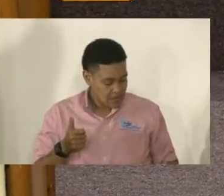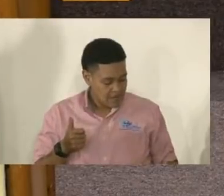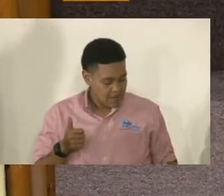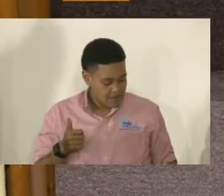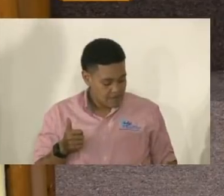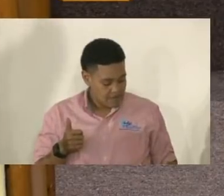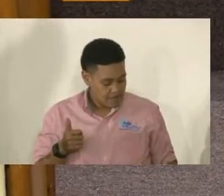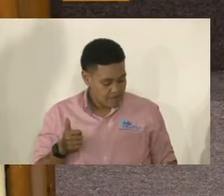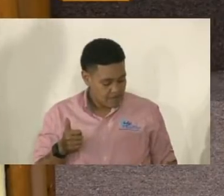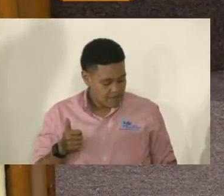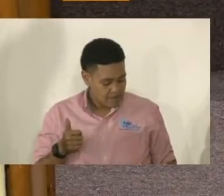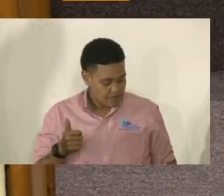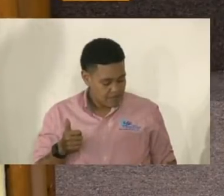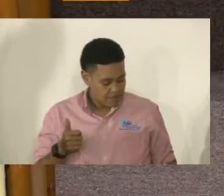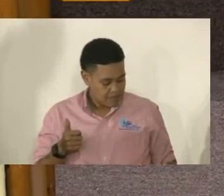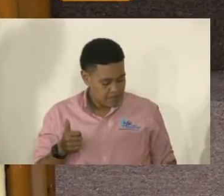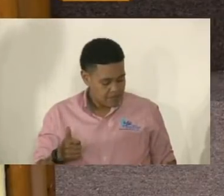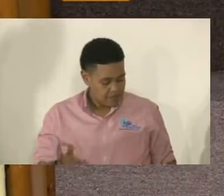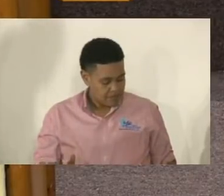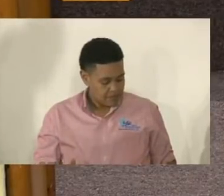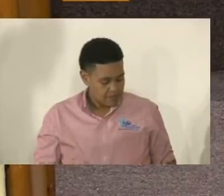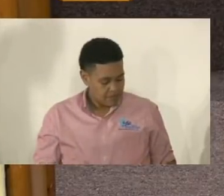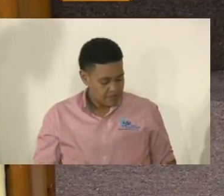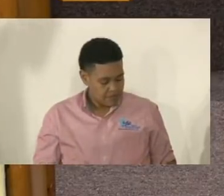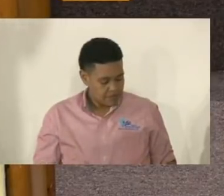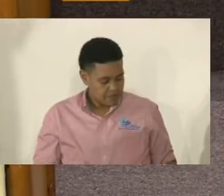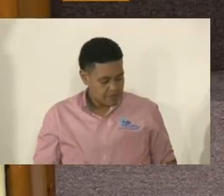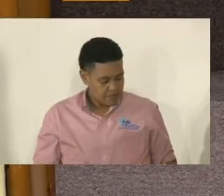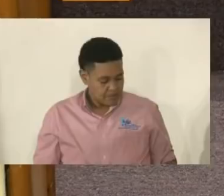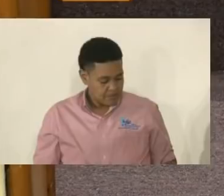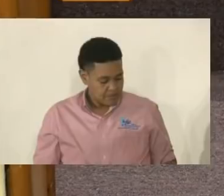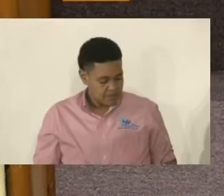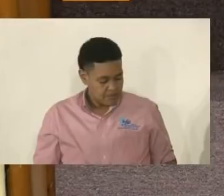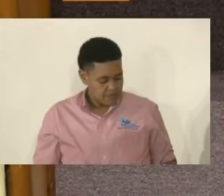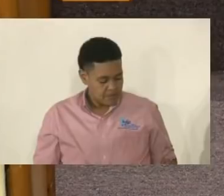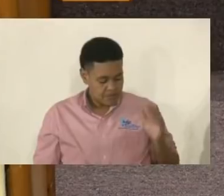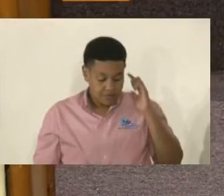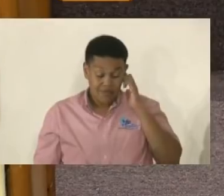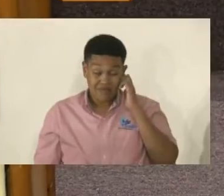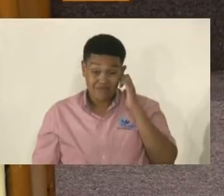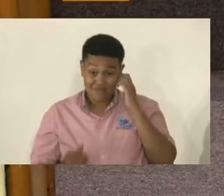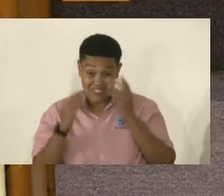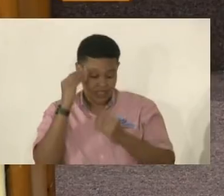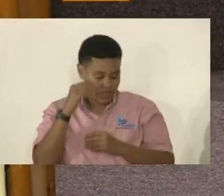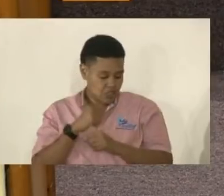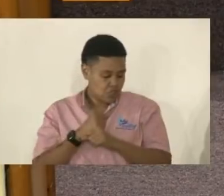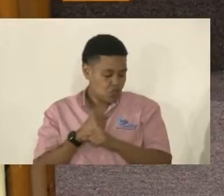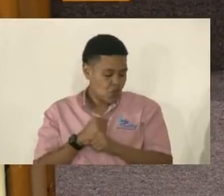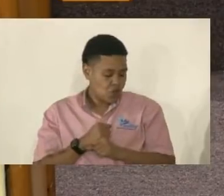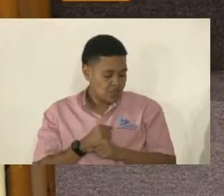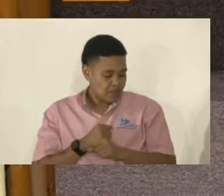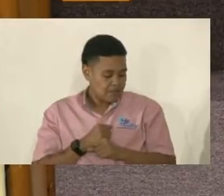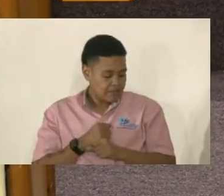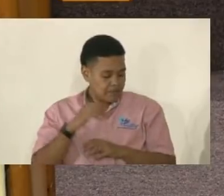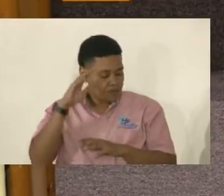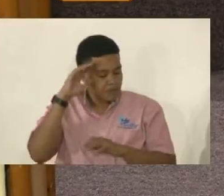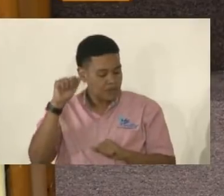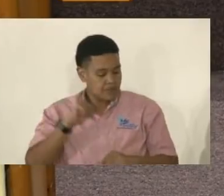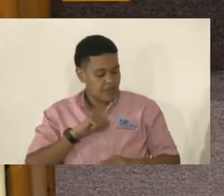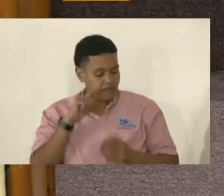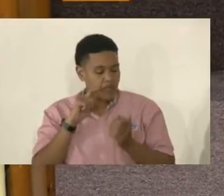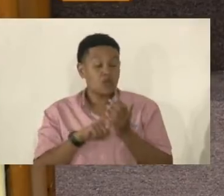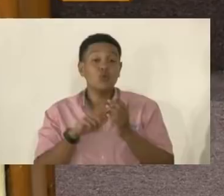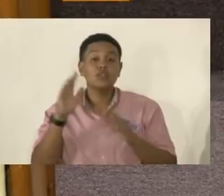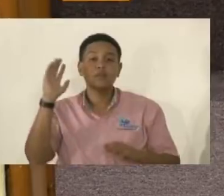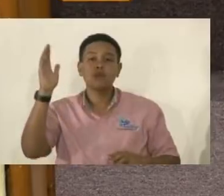security. Mr. President, I noted the presentation of Senator Bunting, and he alluded